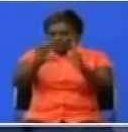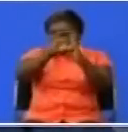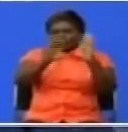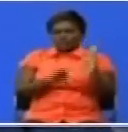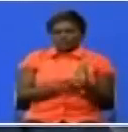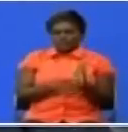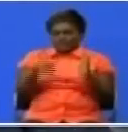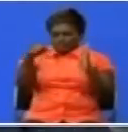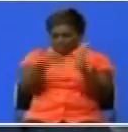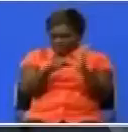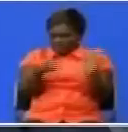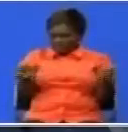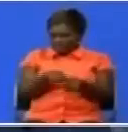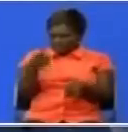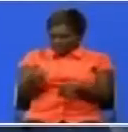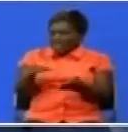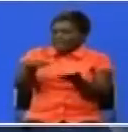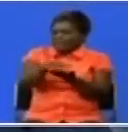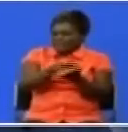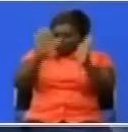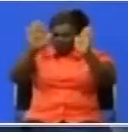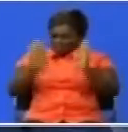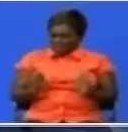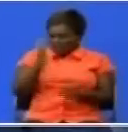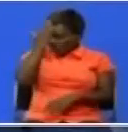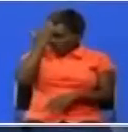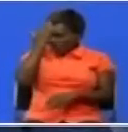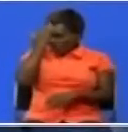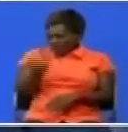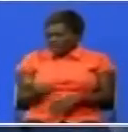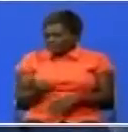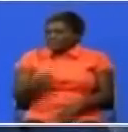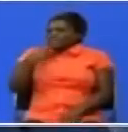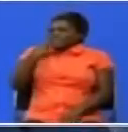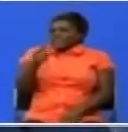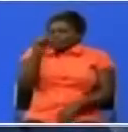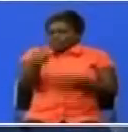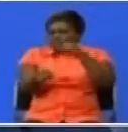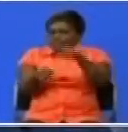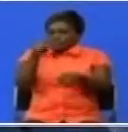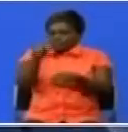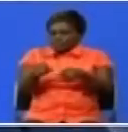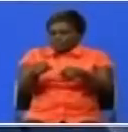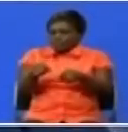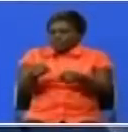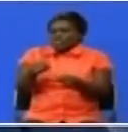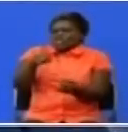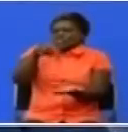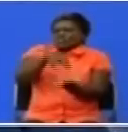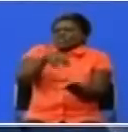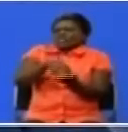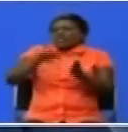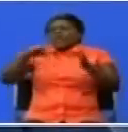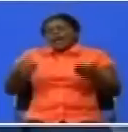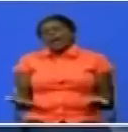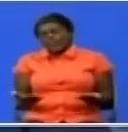such issues like this, it is fundamental that you tell the accuser the nature of the